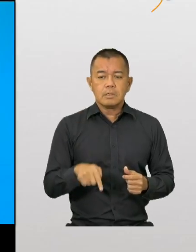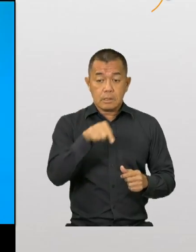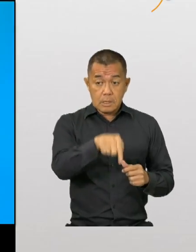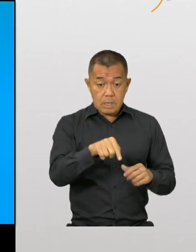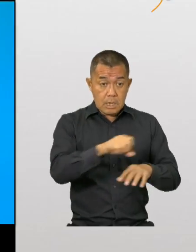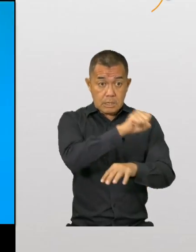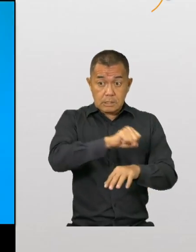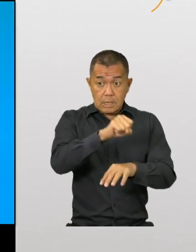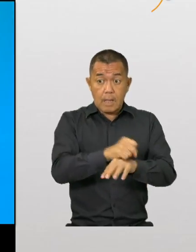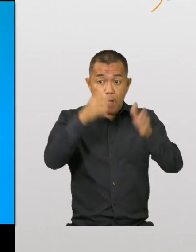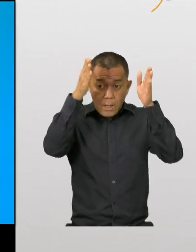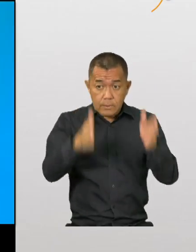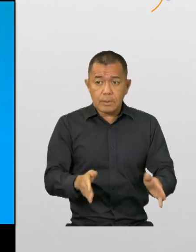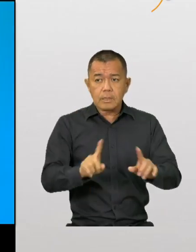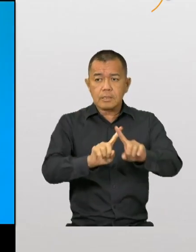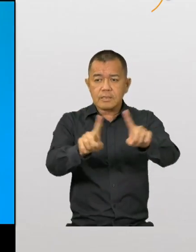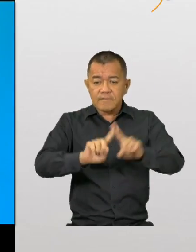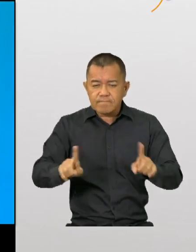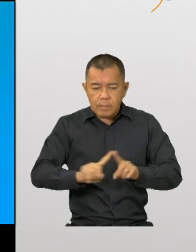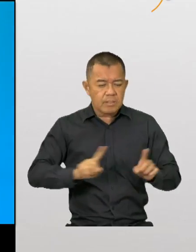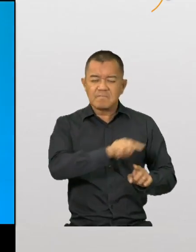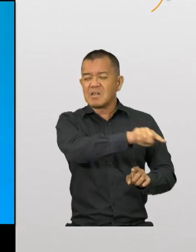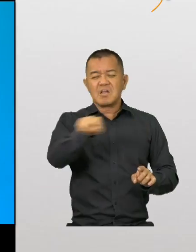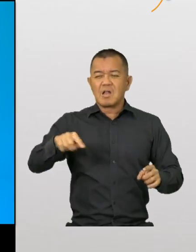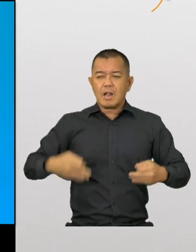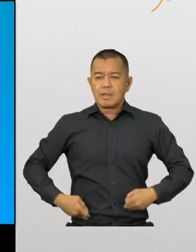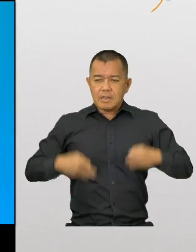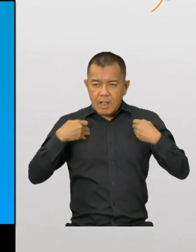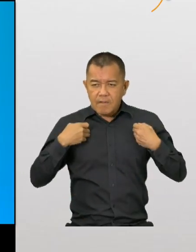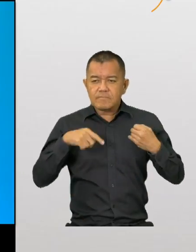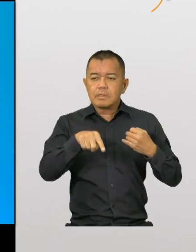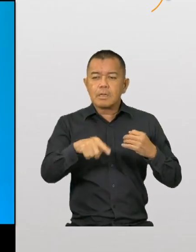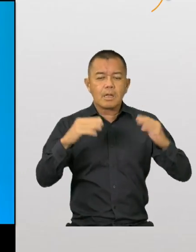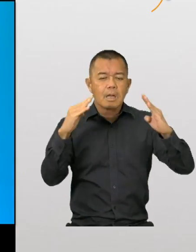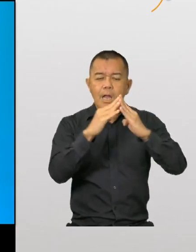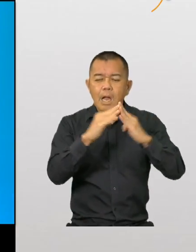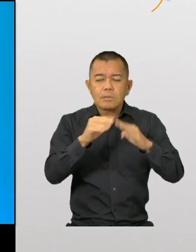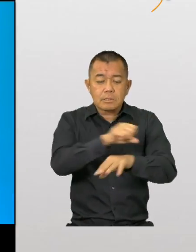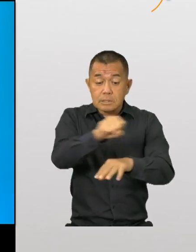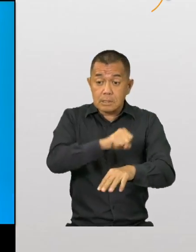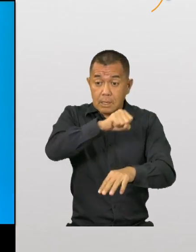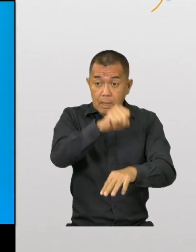life. Public housing is really, in Singapore, national housing.